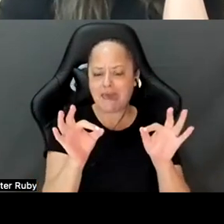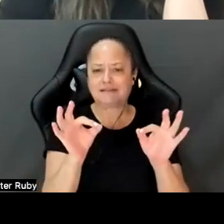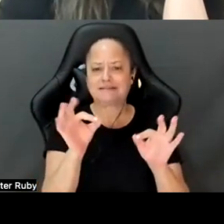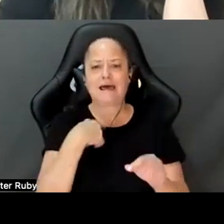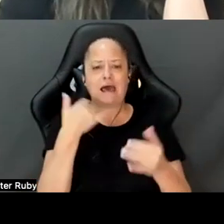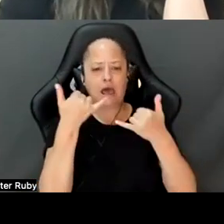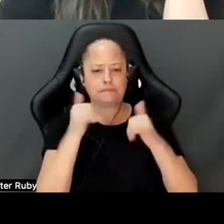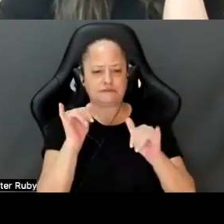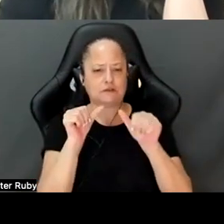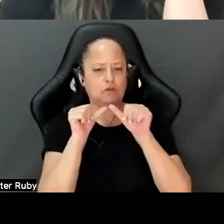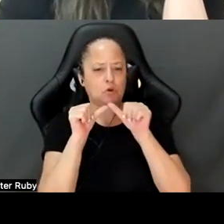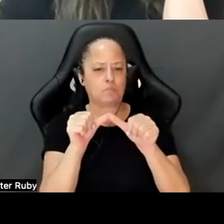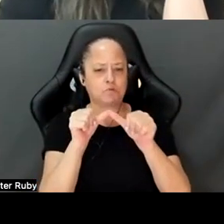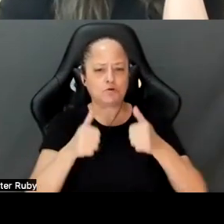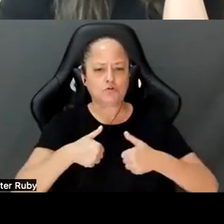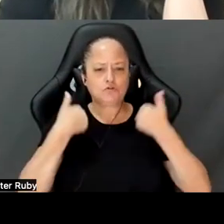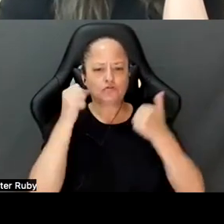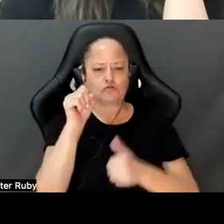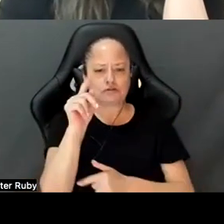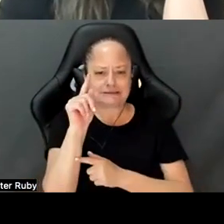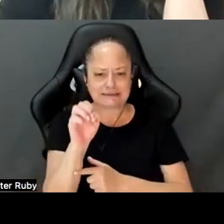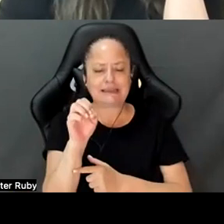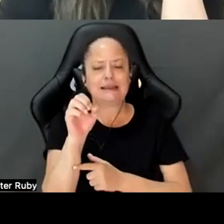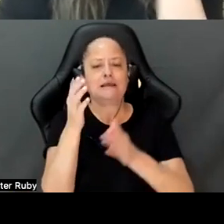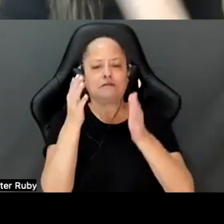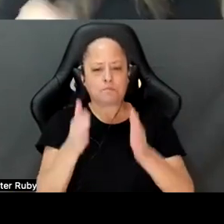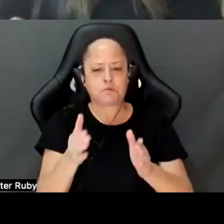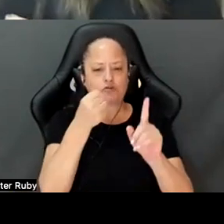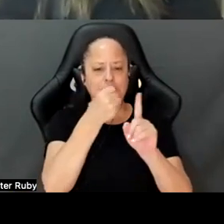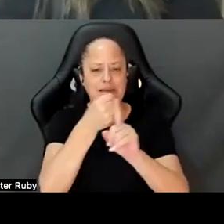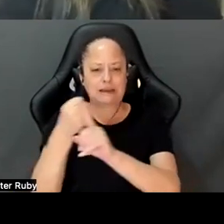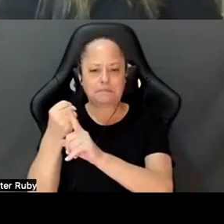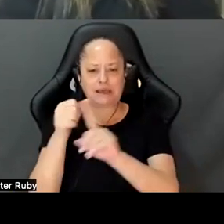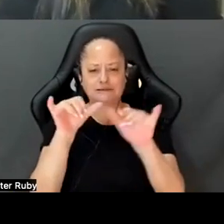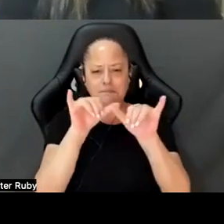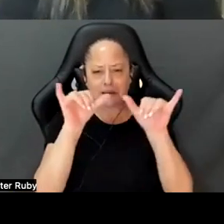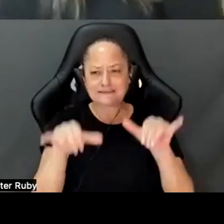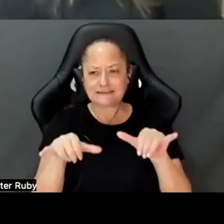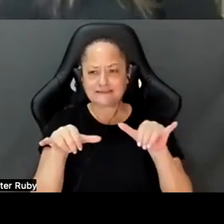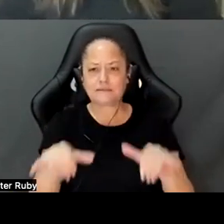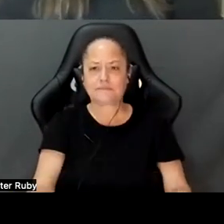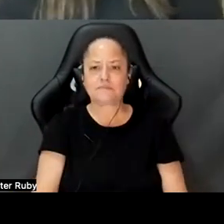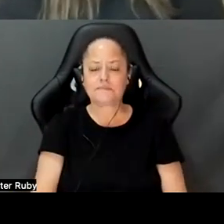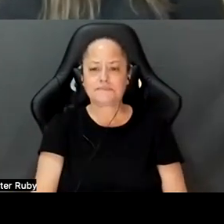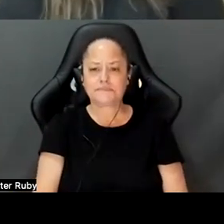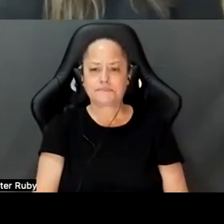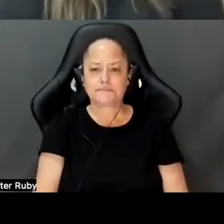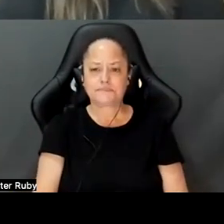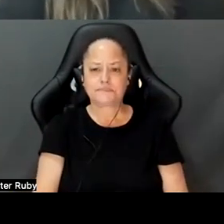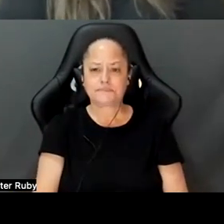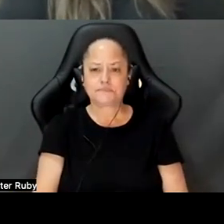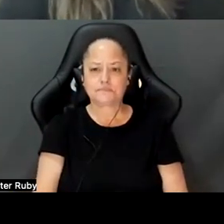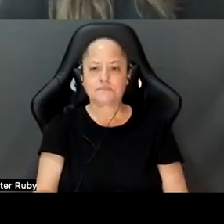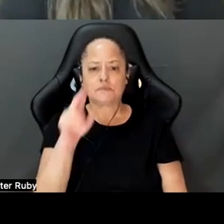still in this perpetual survival state as a person that is impacted by systems. And so